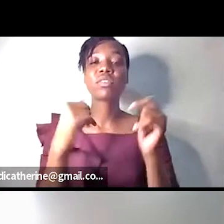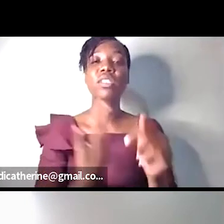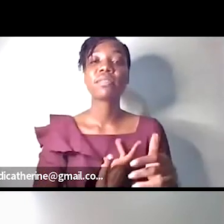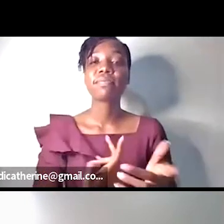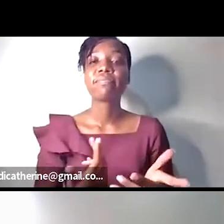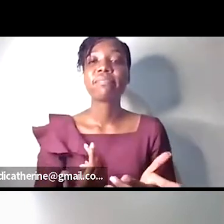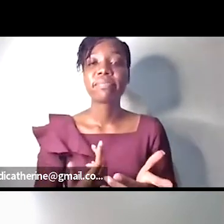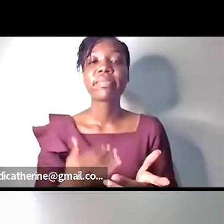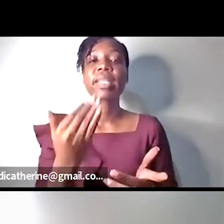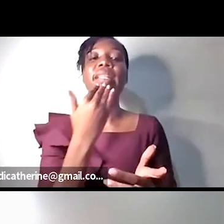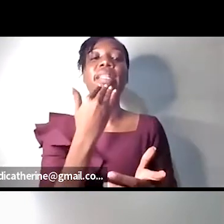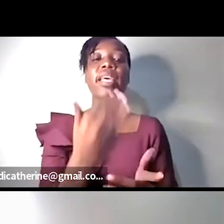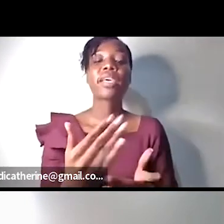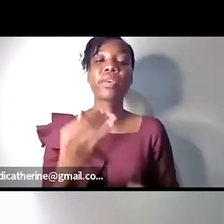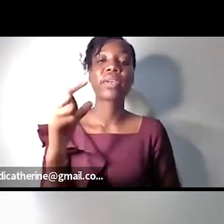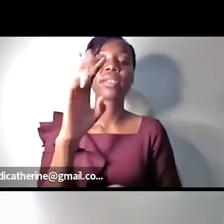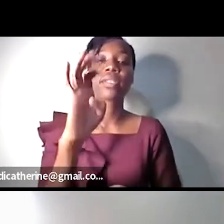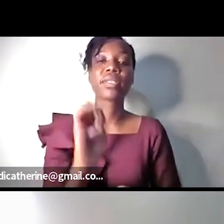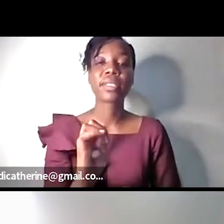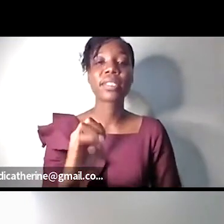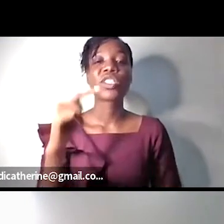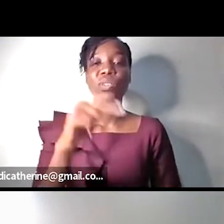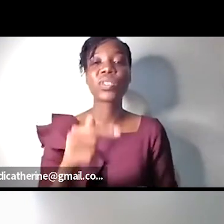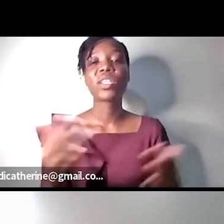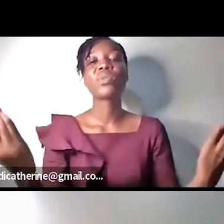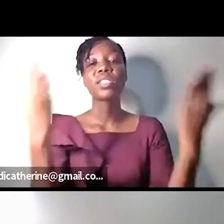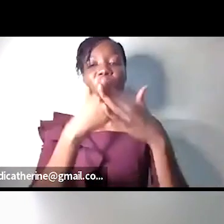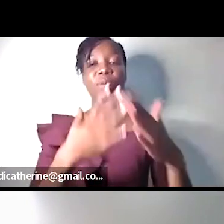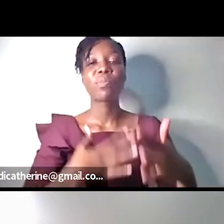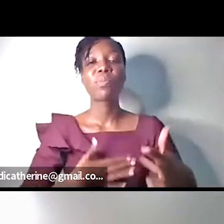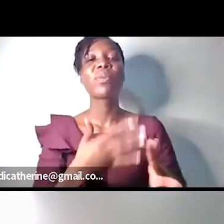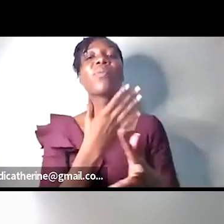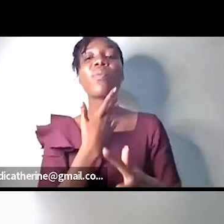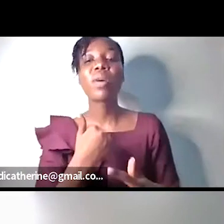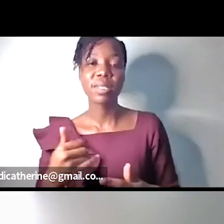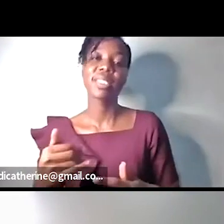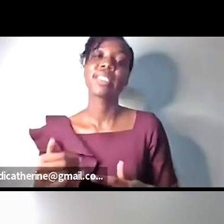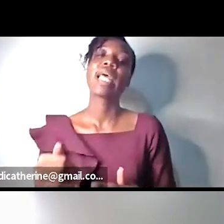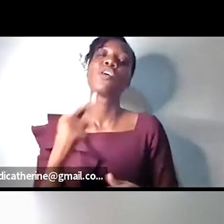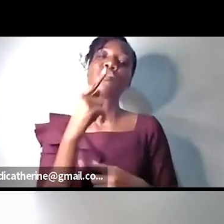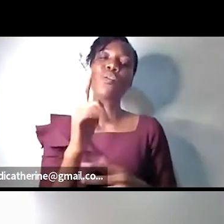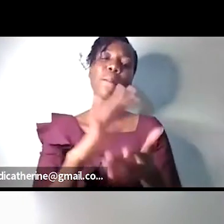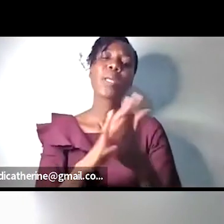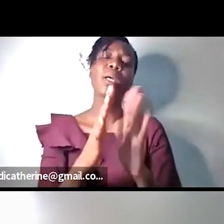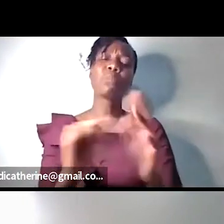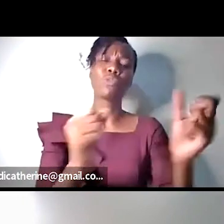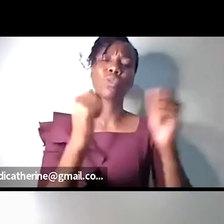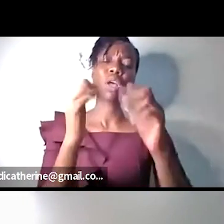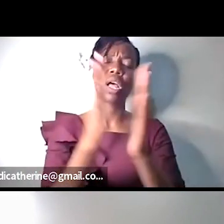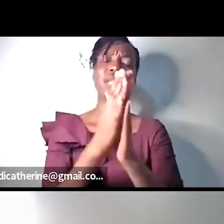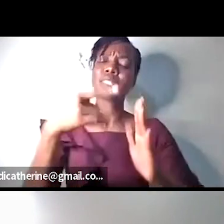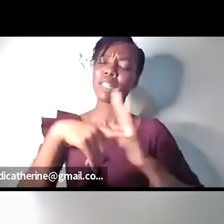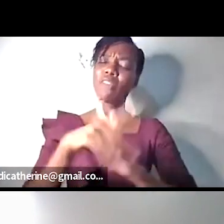Thank you, Grace. Tonight, I'd just like to urge the women to be authentic, be yourself in everything that you